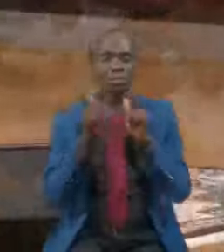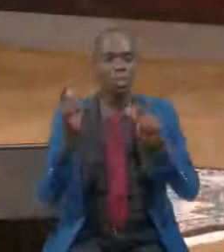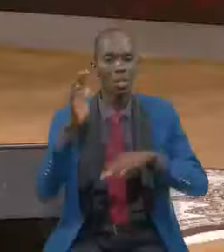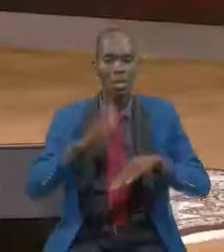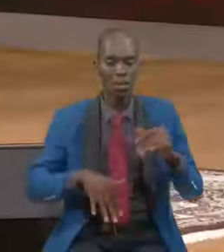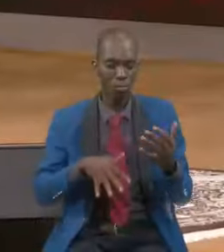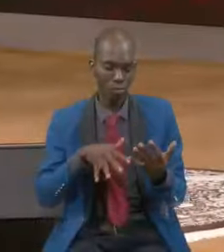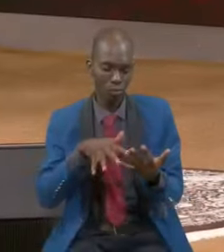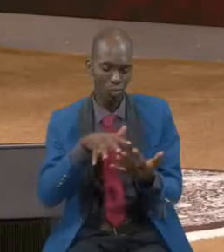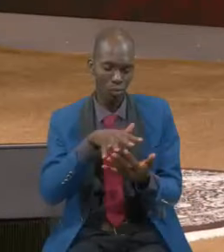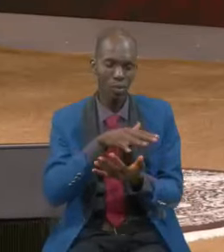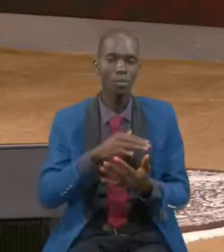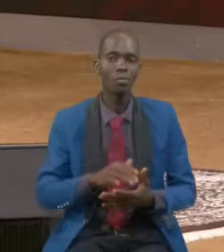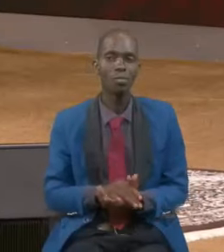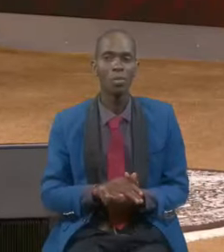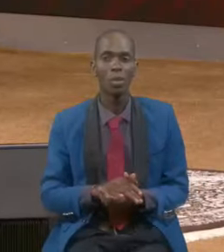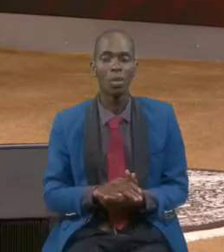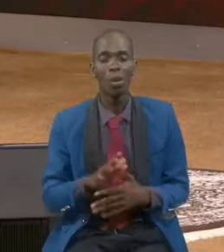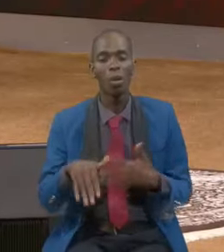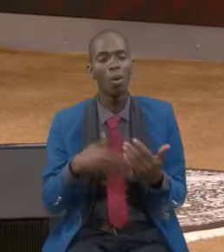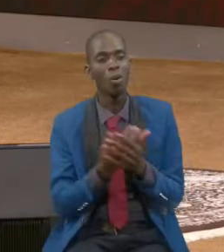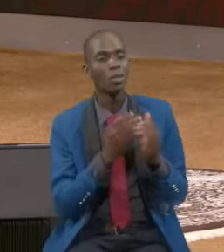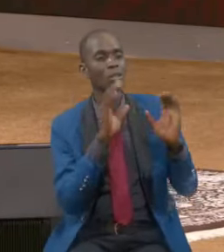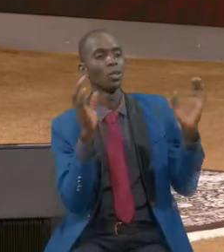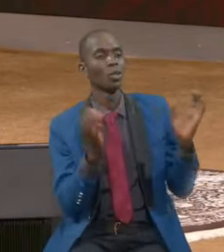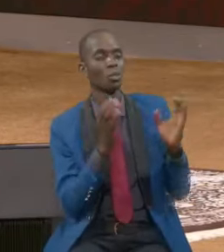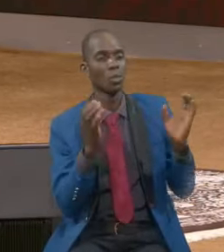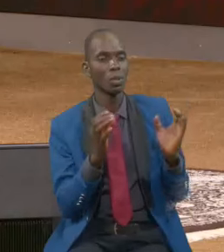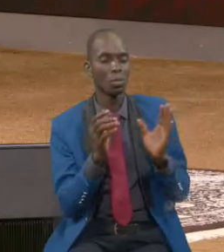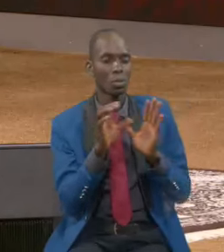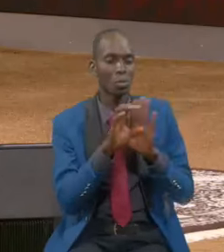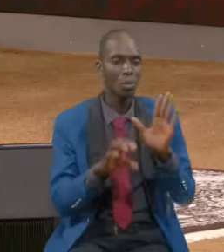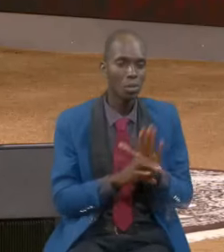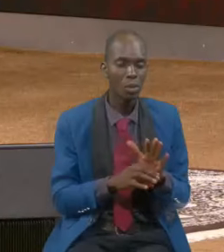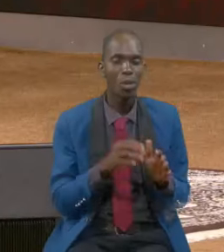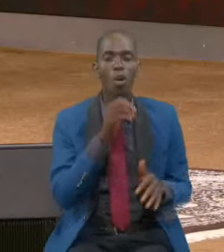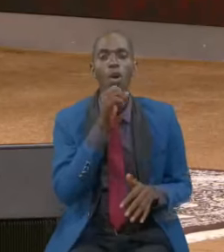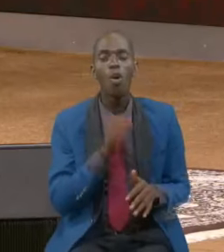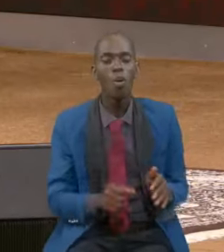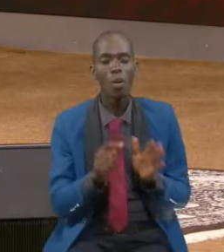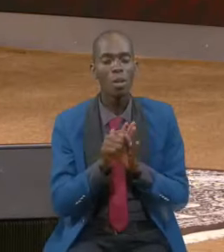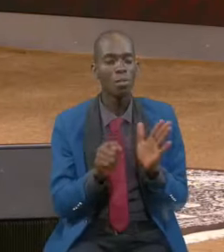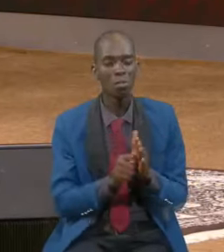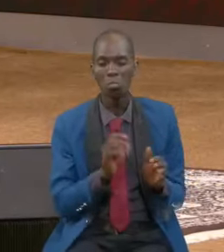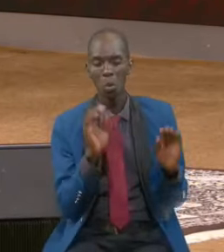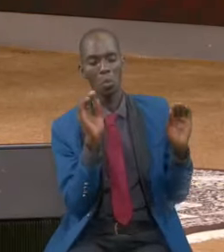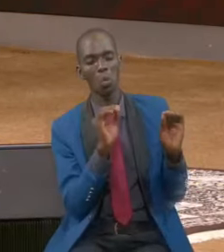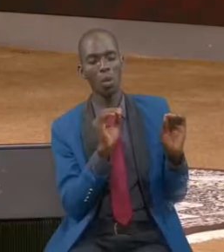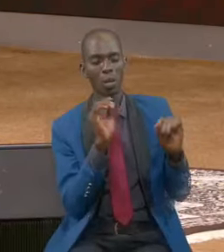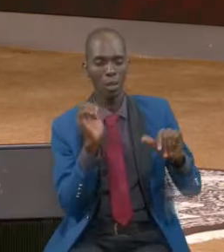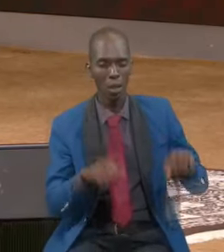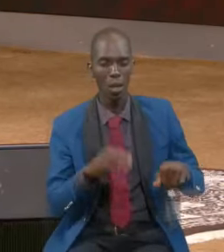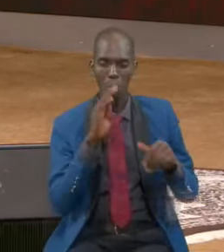than these. All those ceremonial commandments, the Old Testament, none can